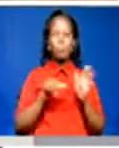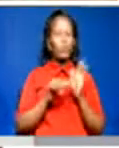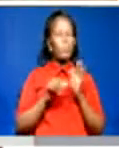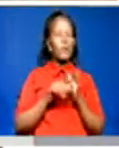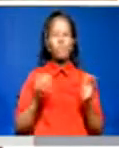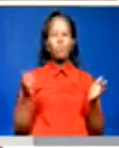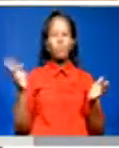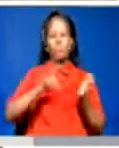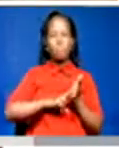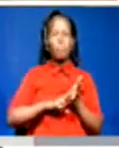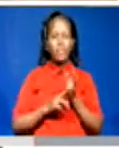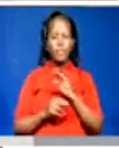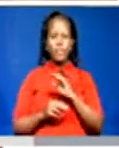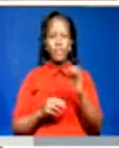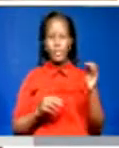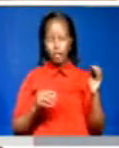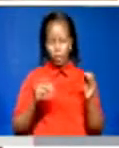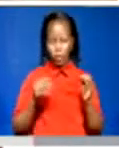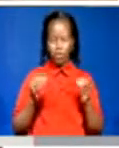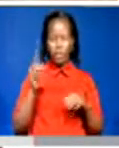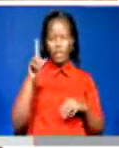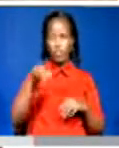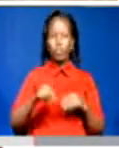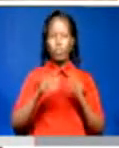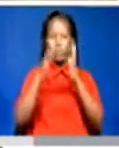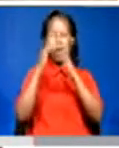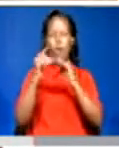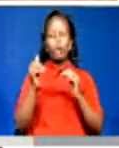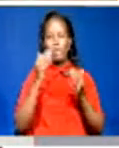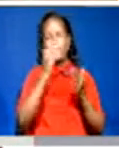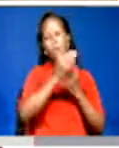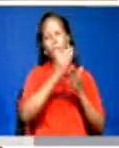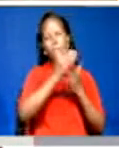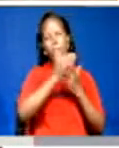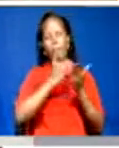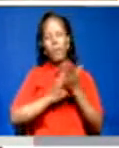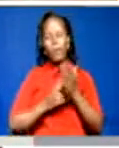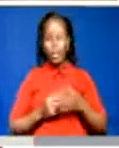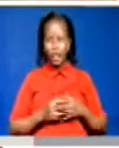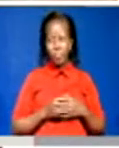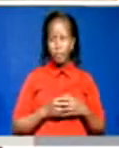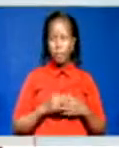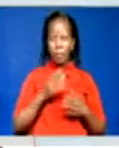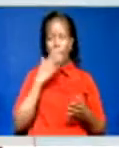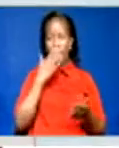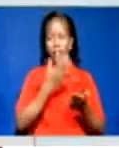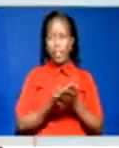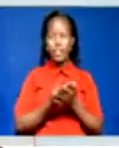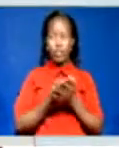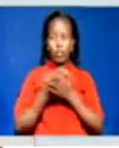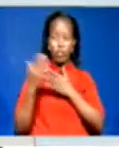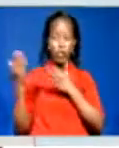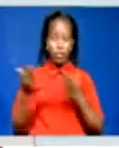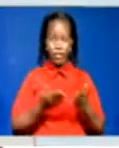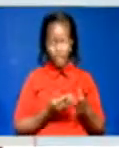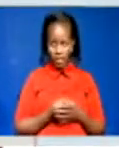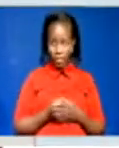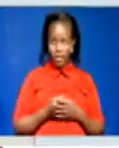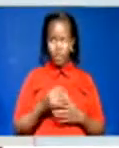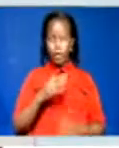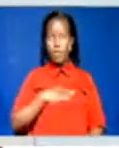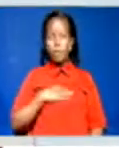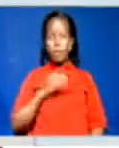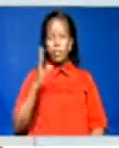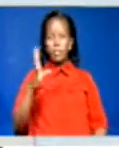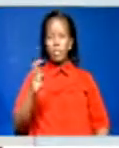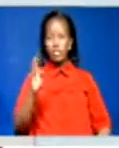have had in affordable housing? Thank you for the invitation. My name is Rueben Kimani, CEO Username